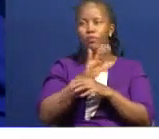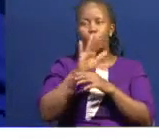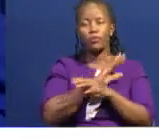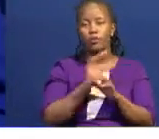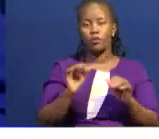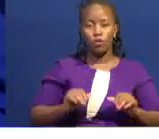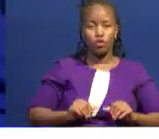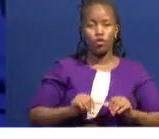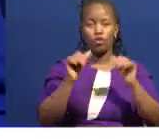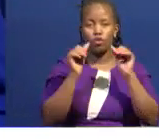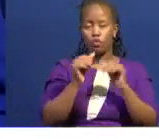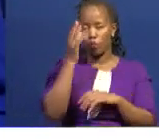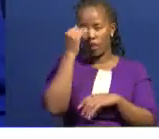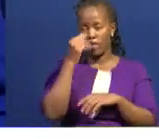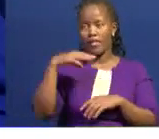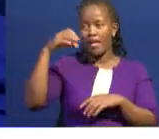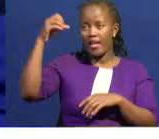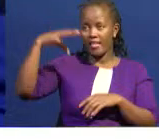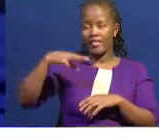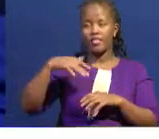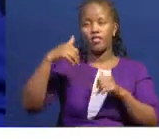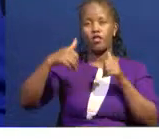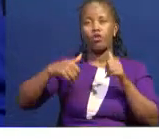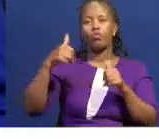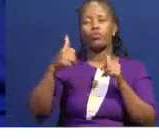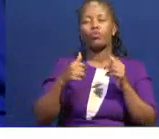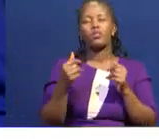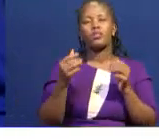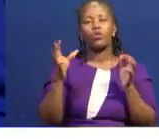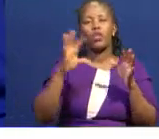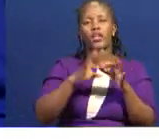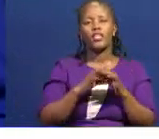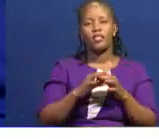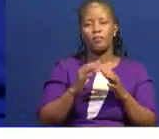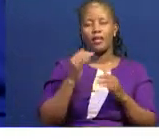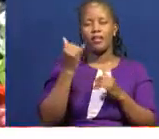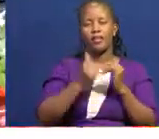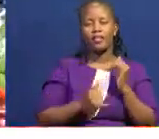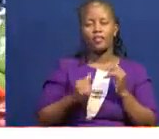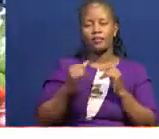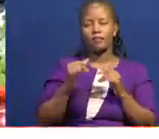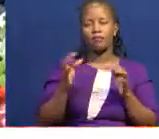just because of the electricity that was provided by the last mile.